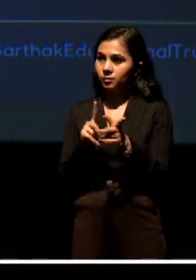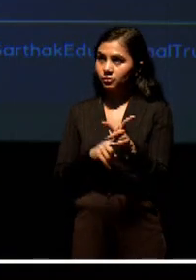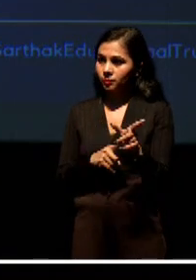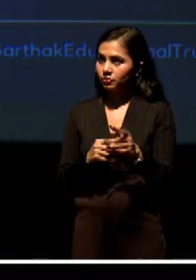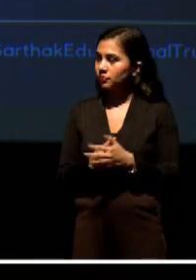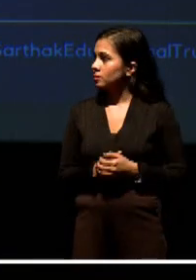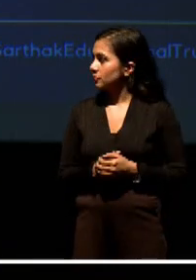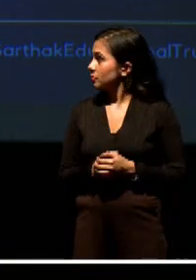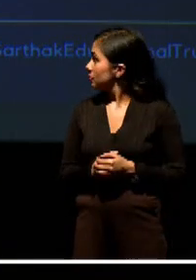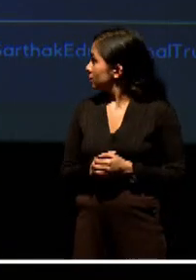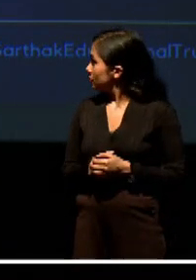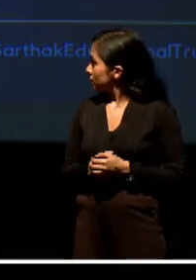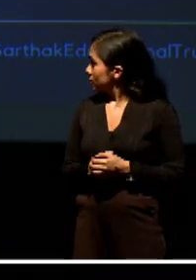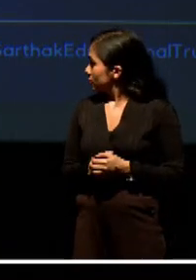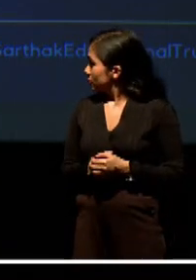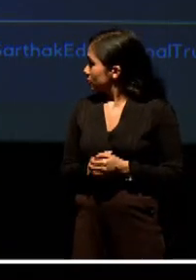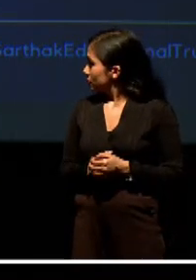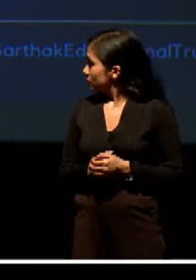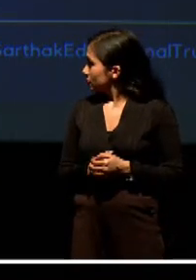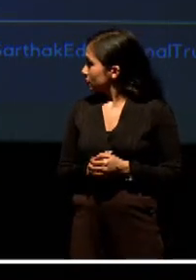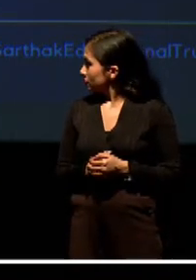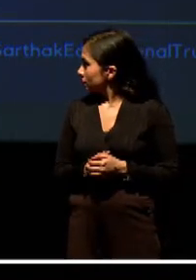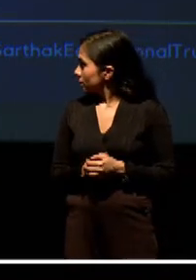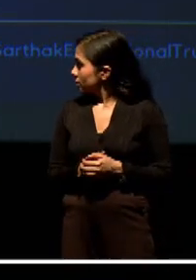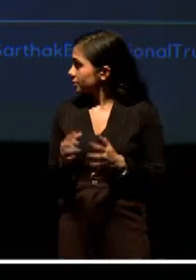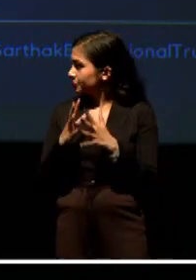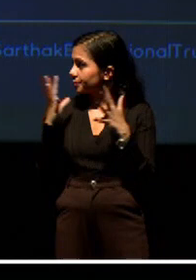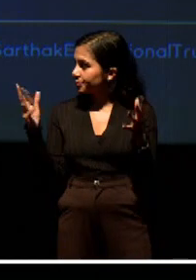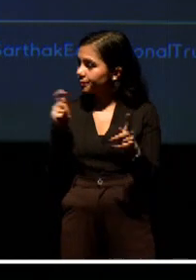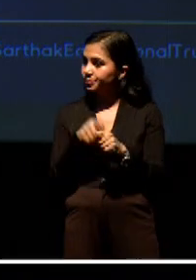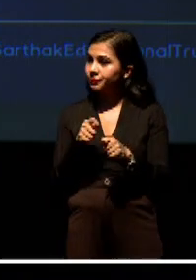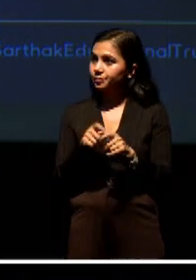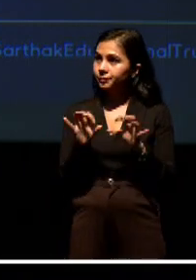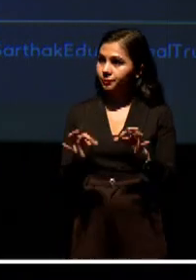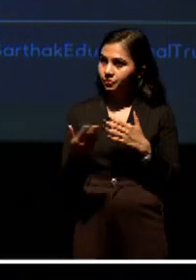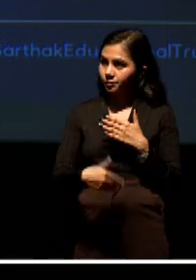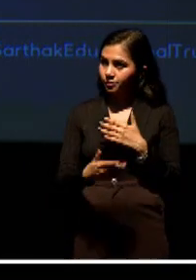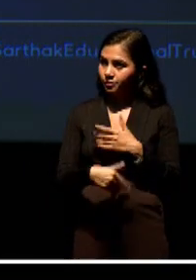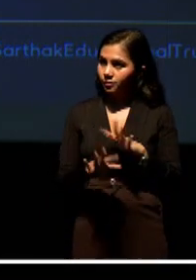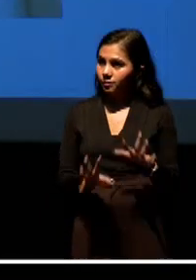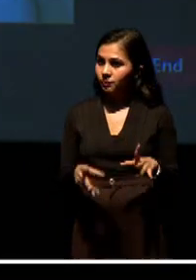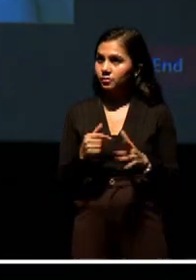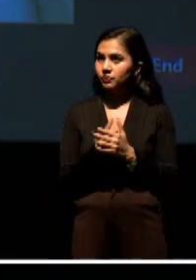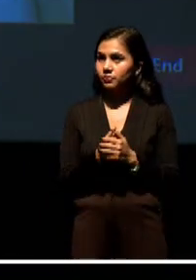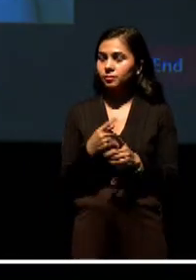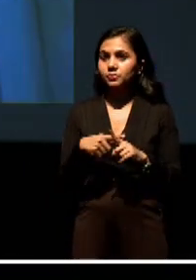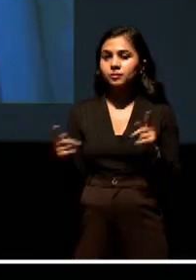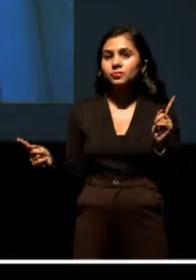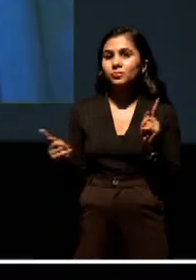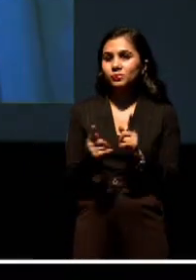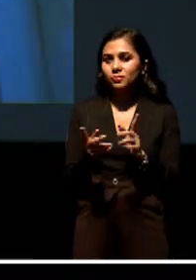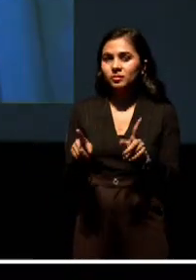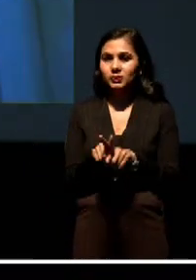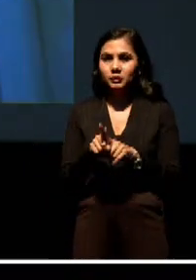because I understand you have done a lot of good work. I'll still request you to keep it very short to